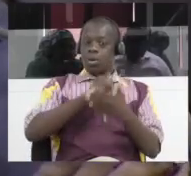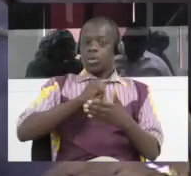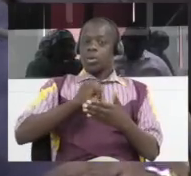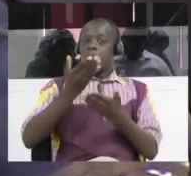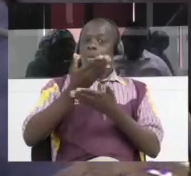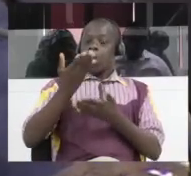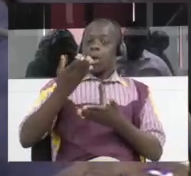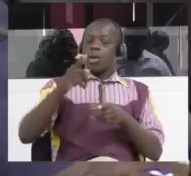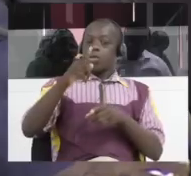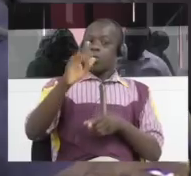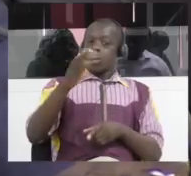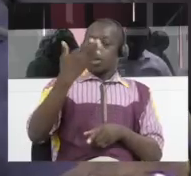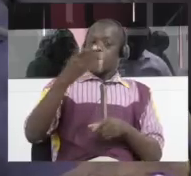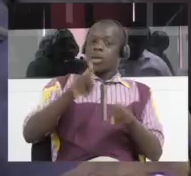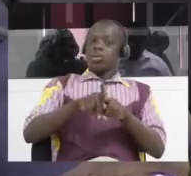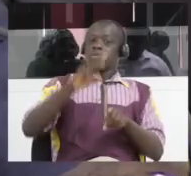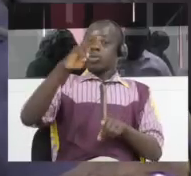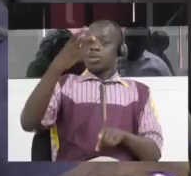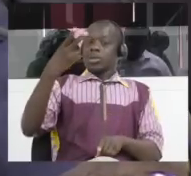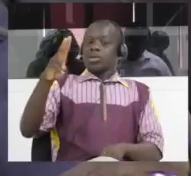on 22nd July